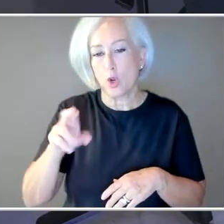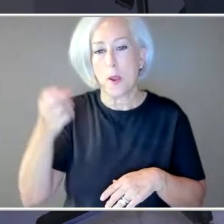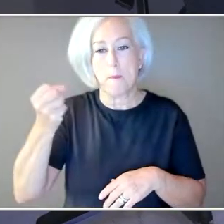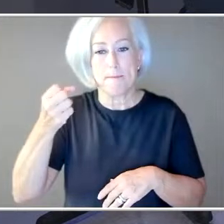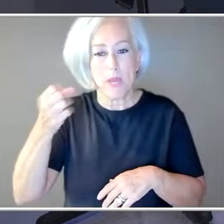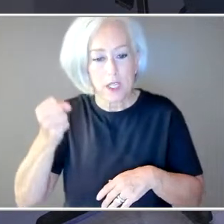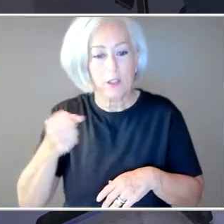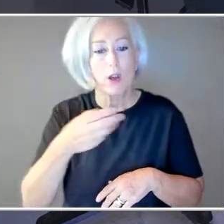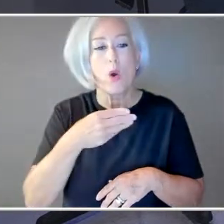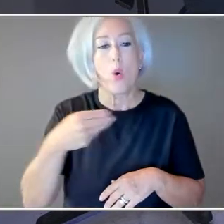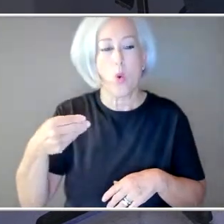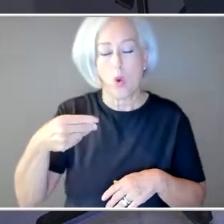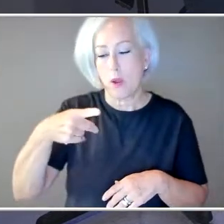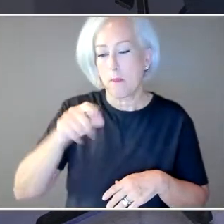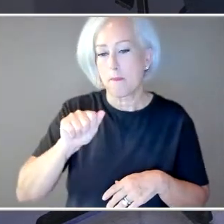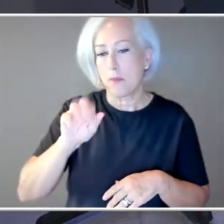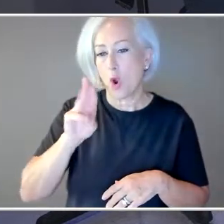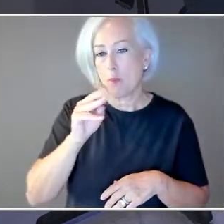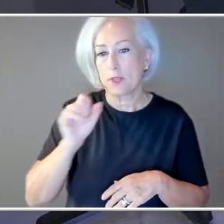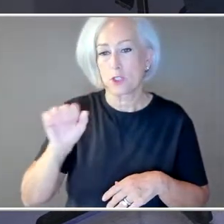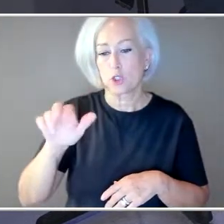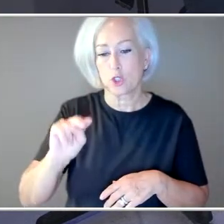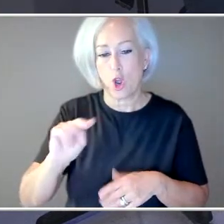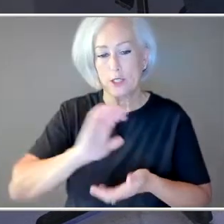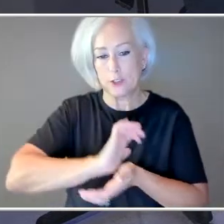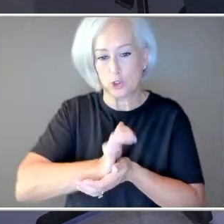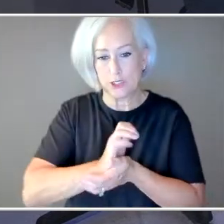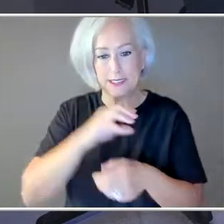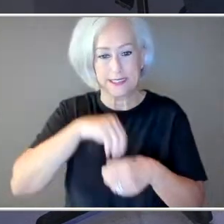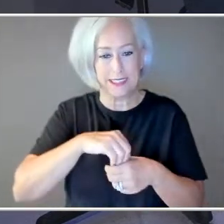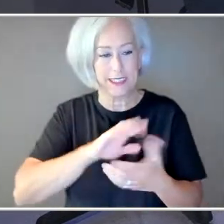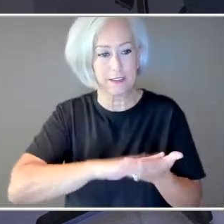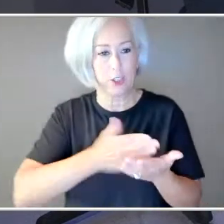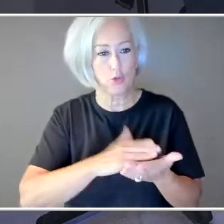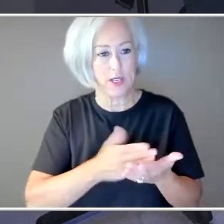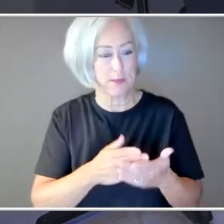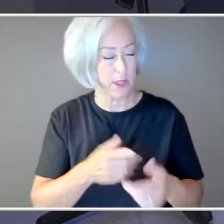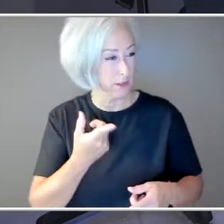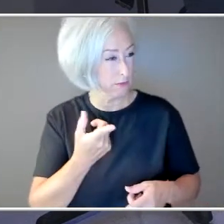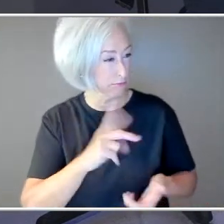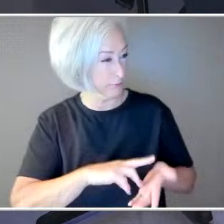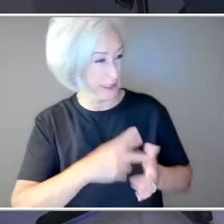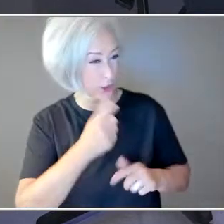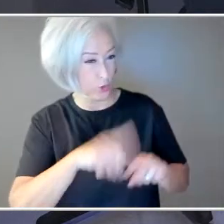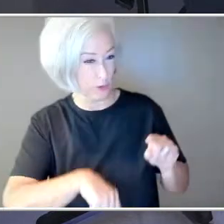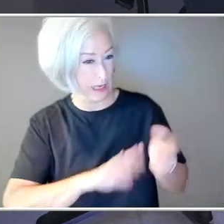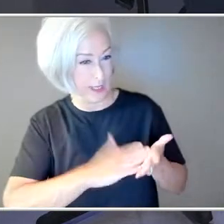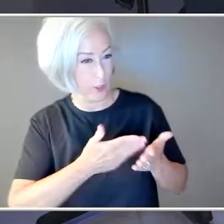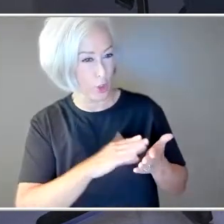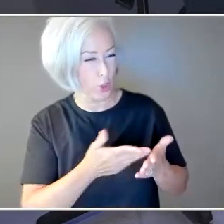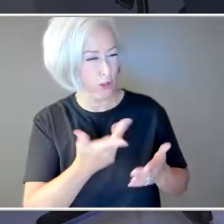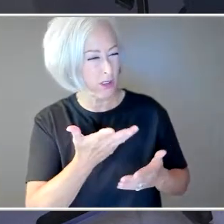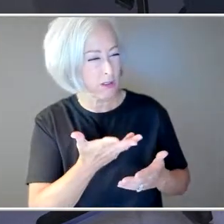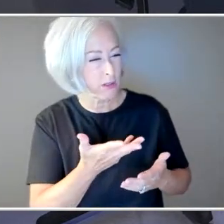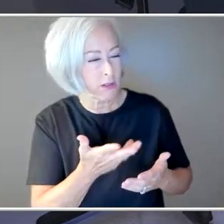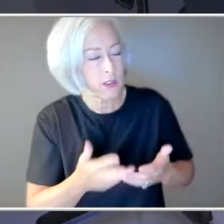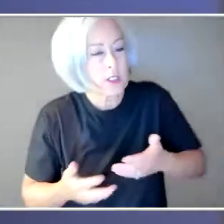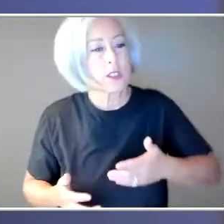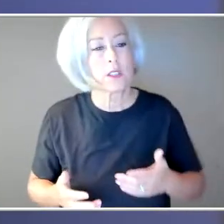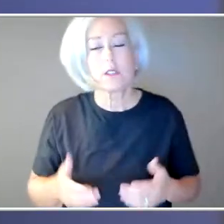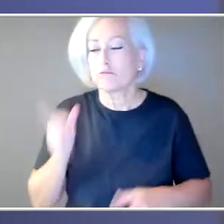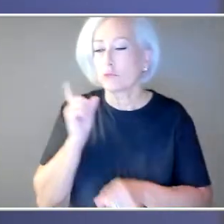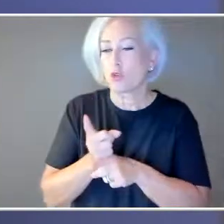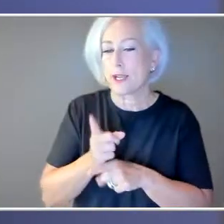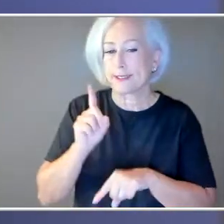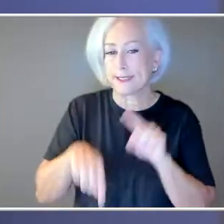on you? We talk about you can't now cook anymore. You can't do your job as a chef. No, correct.